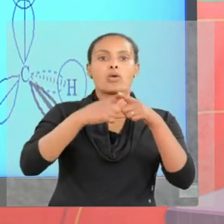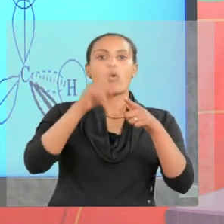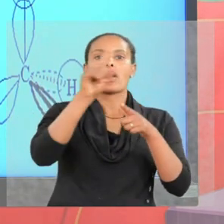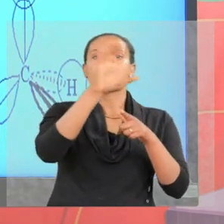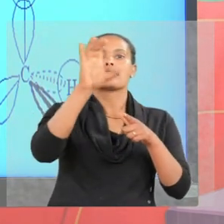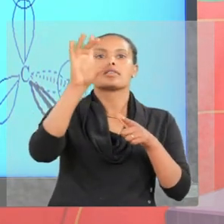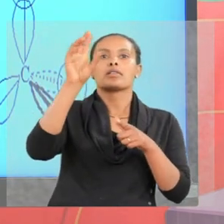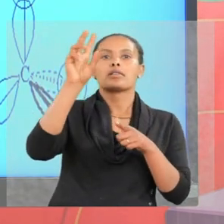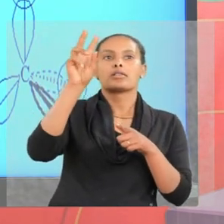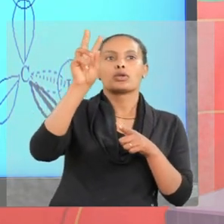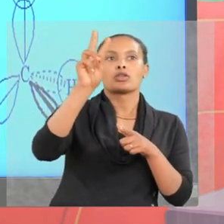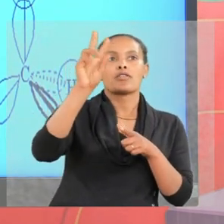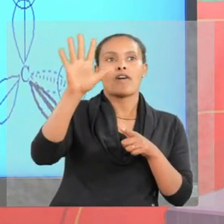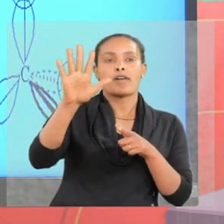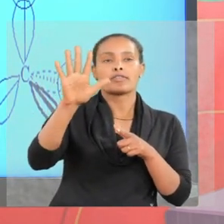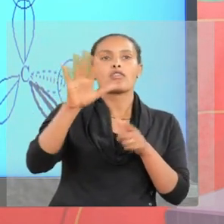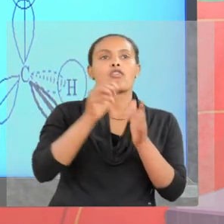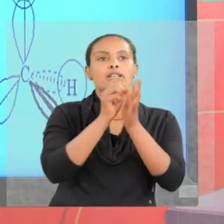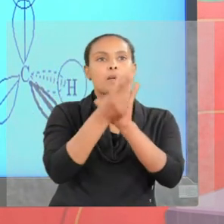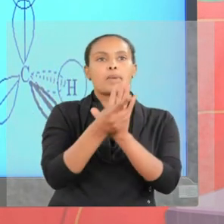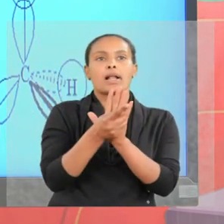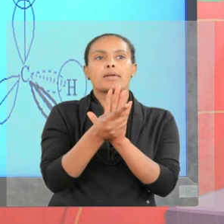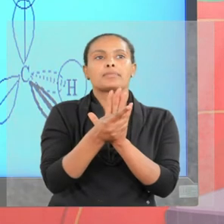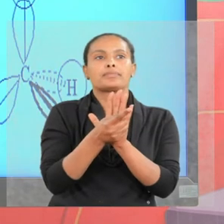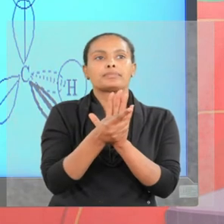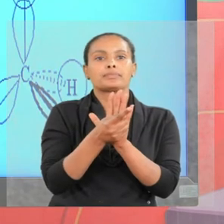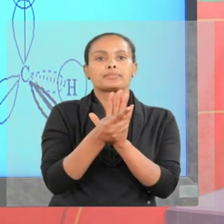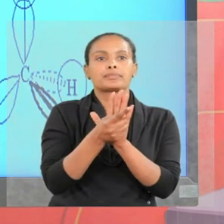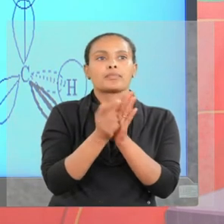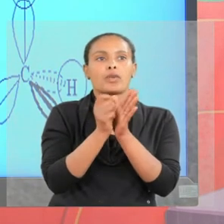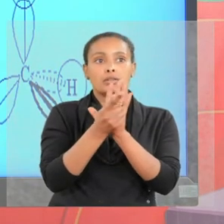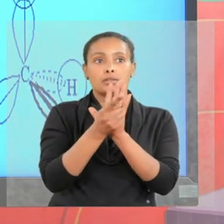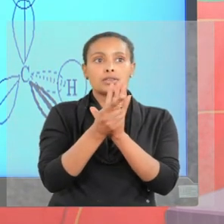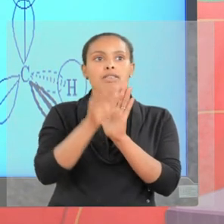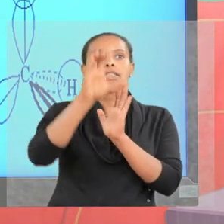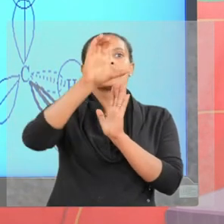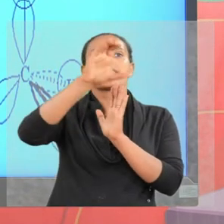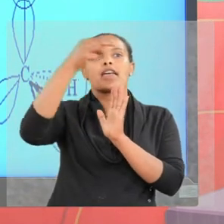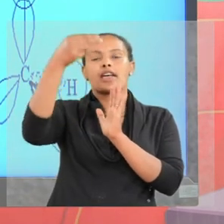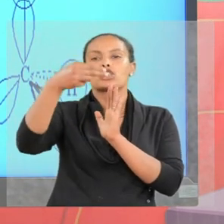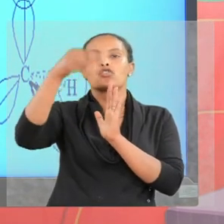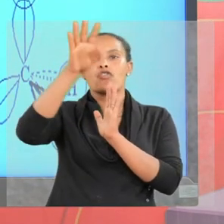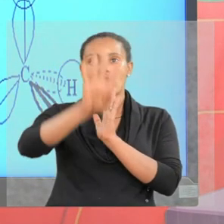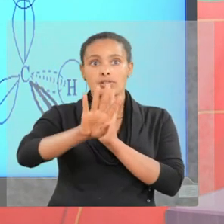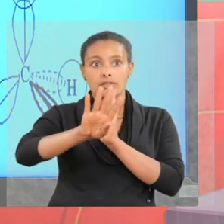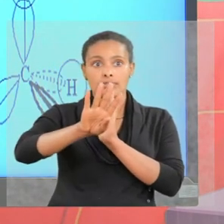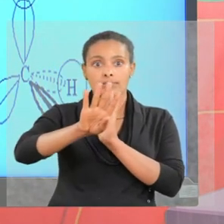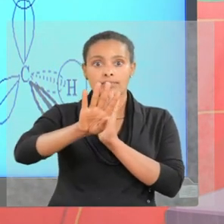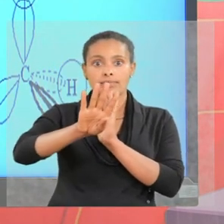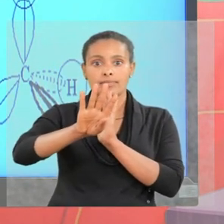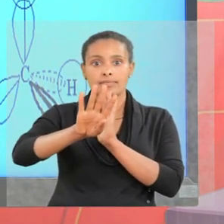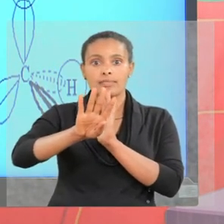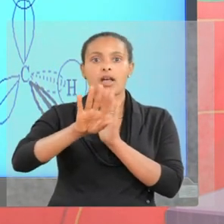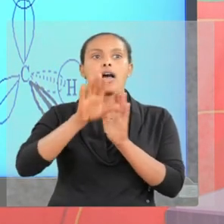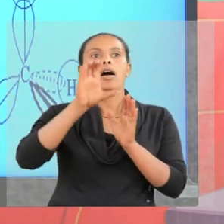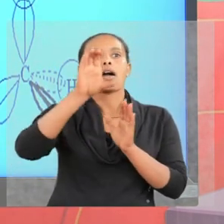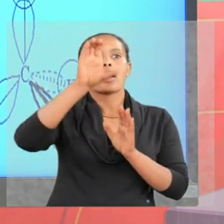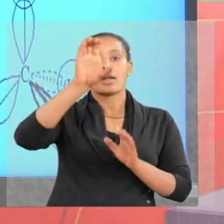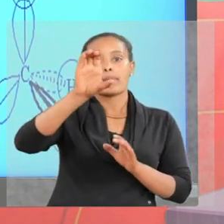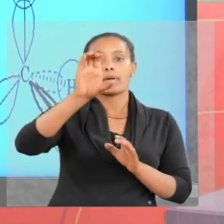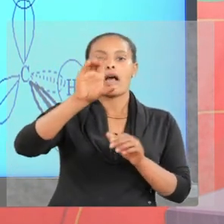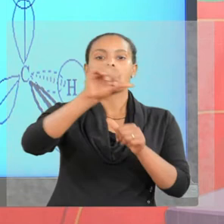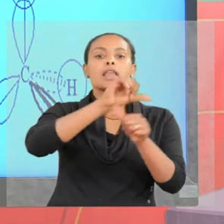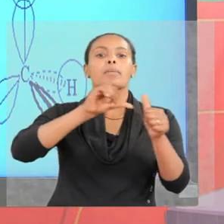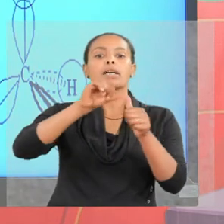109.5 degree. For example, take this molecule CH4. Carbon